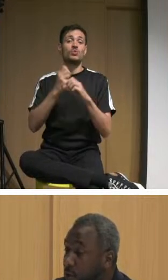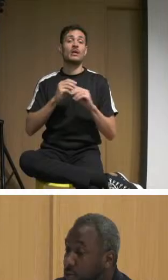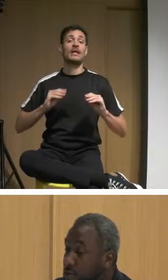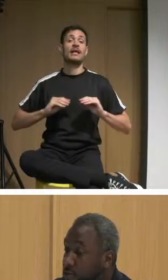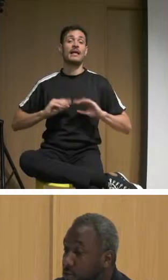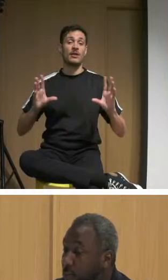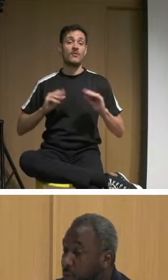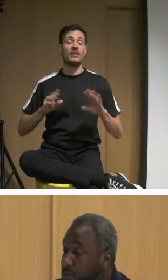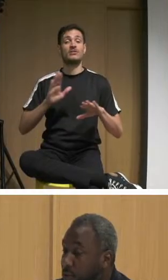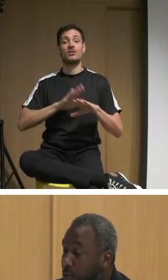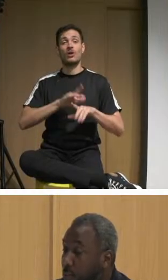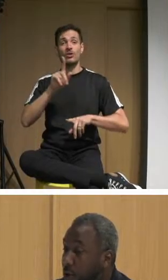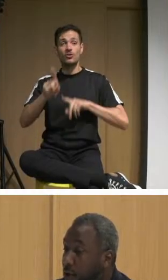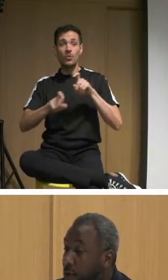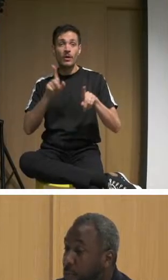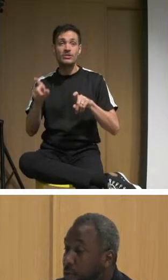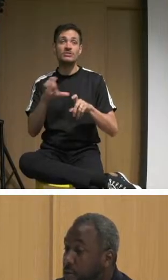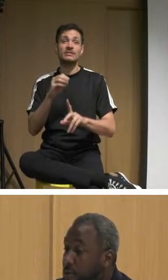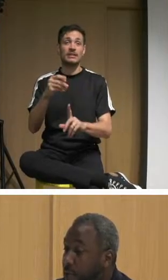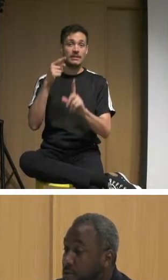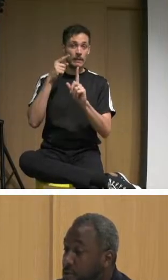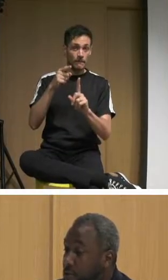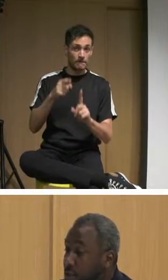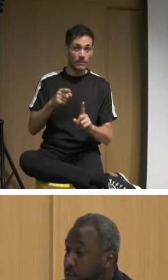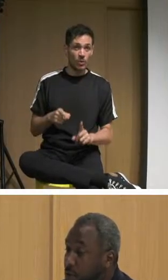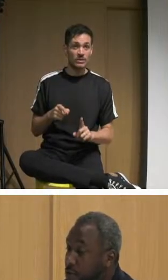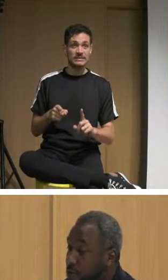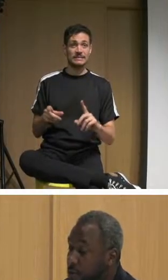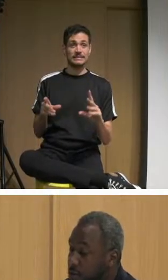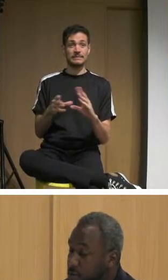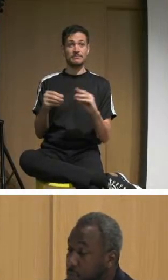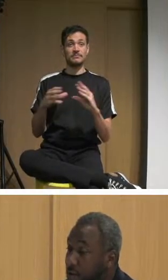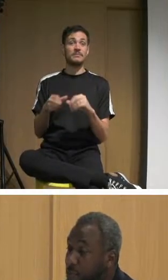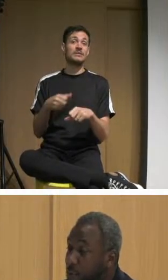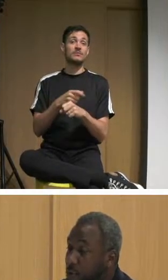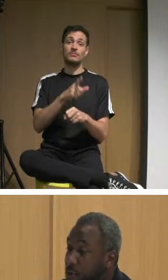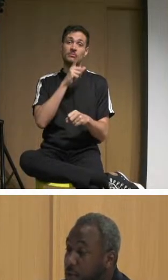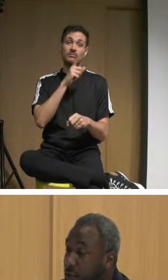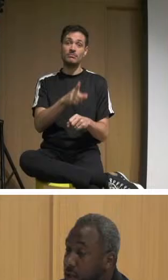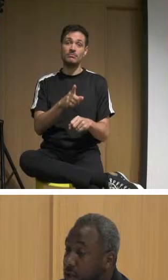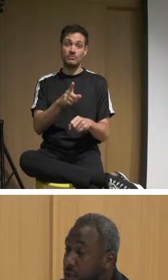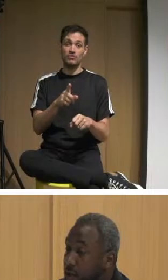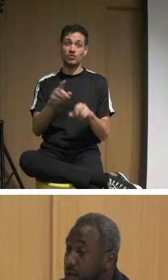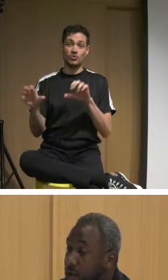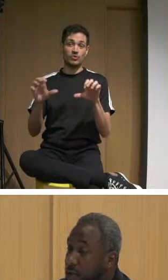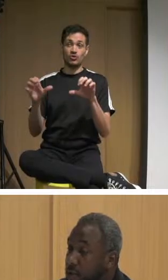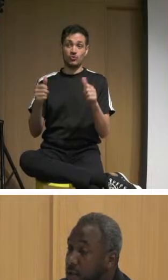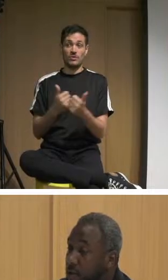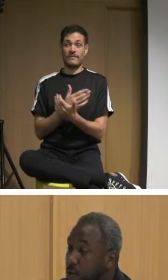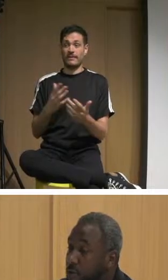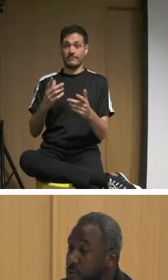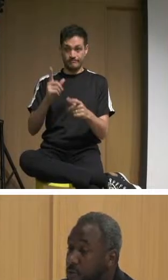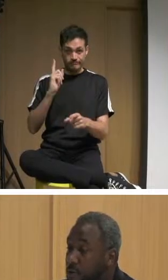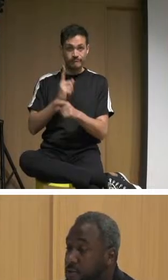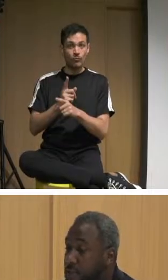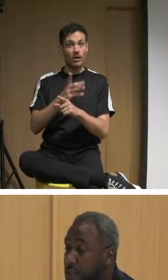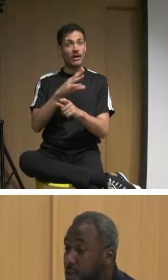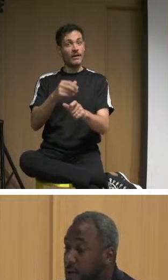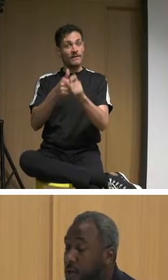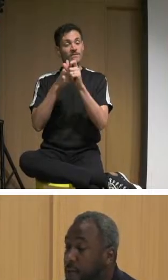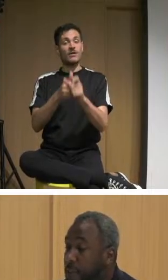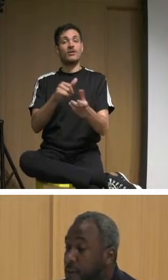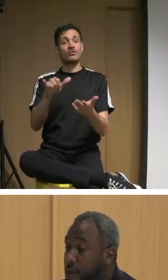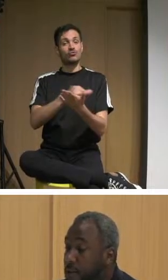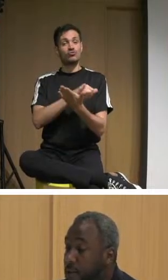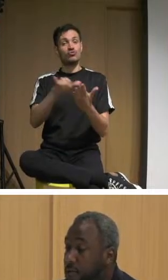on the questions and the points that were brought up to make sure that we are doing this above board and in accordance with New York State